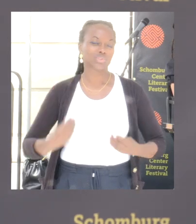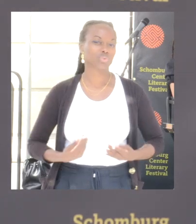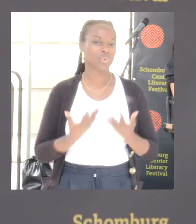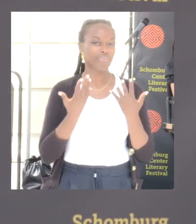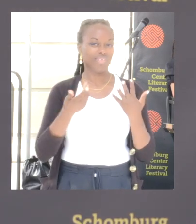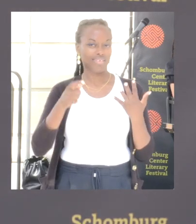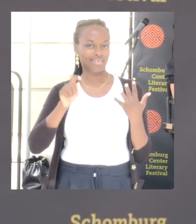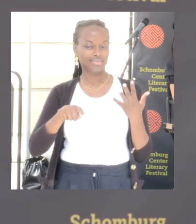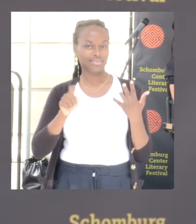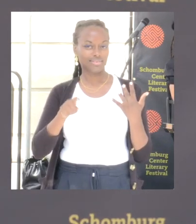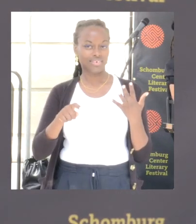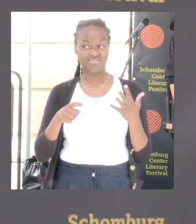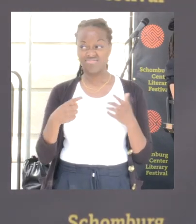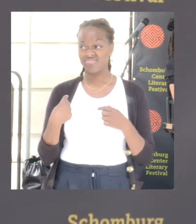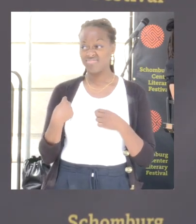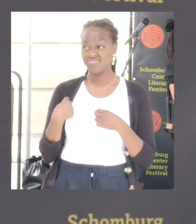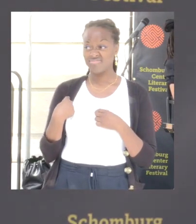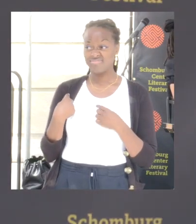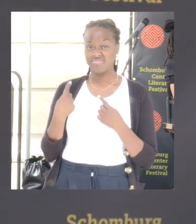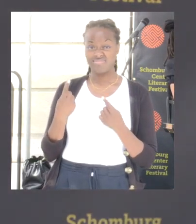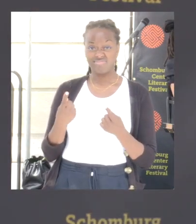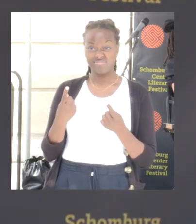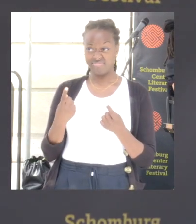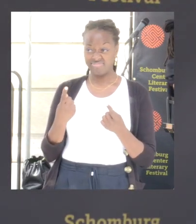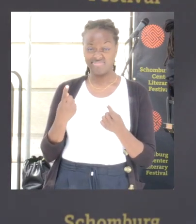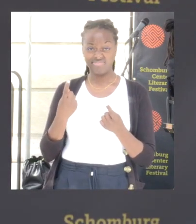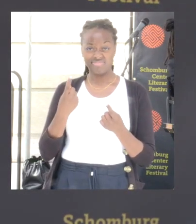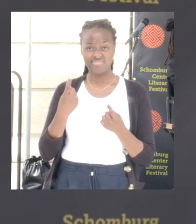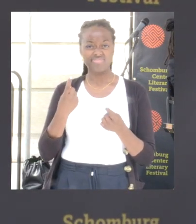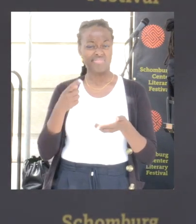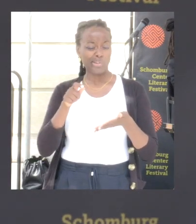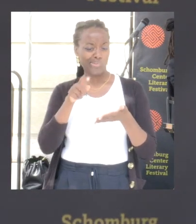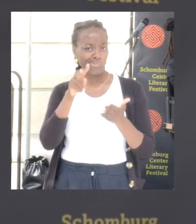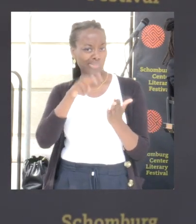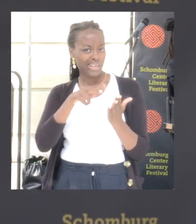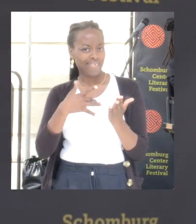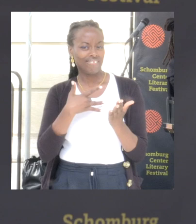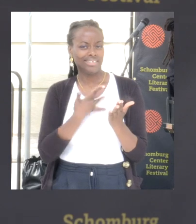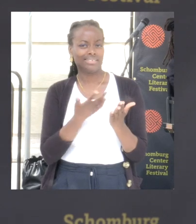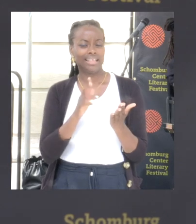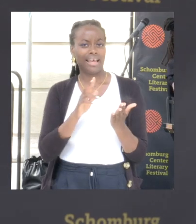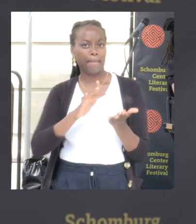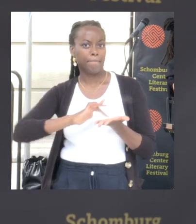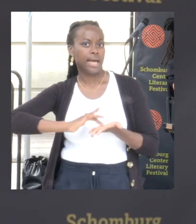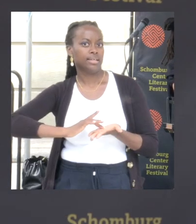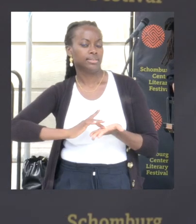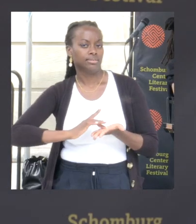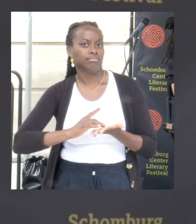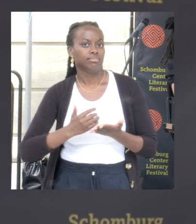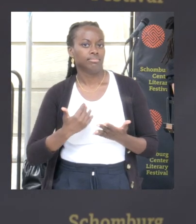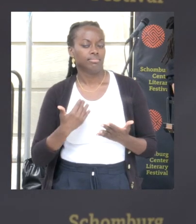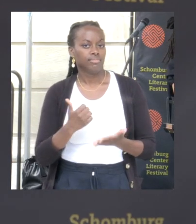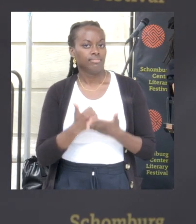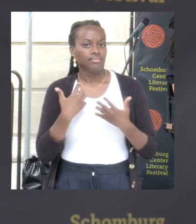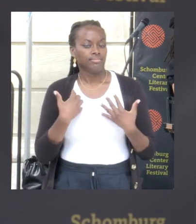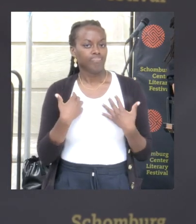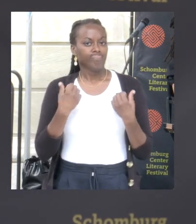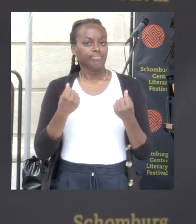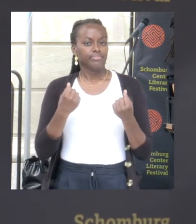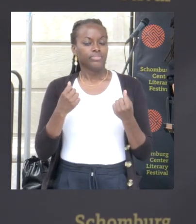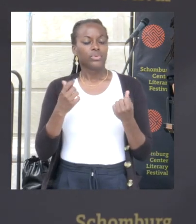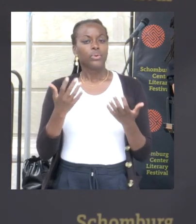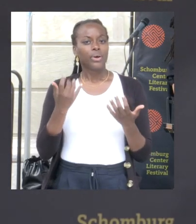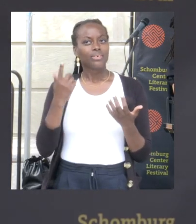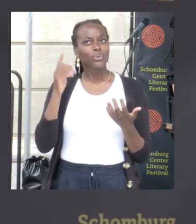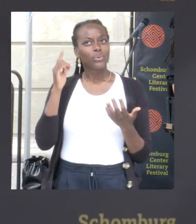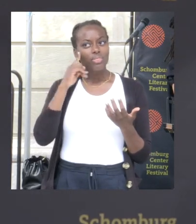prescriptive in some ways, I want to make sure that we think about all the ways in which reading is also a joyful act. And as well as a rebellious act,